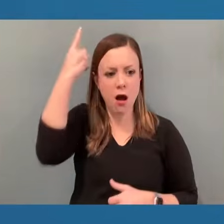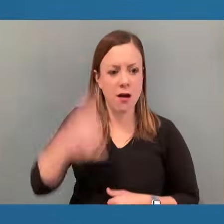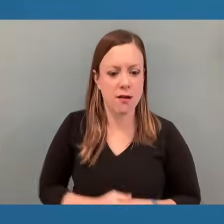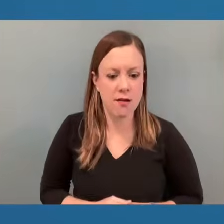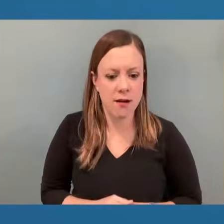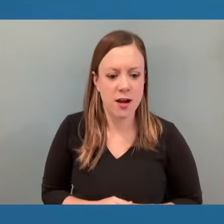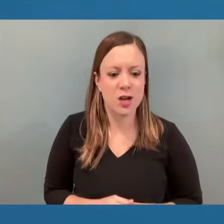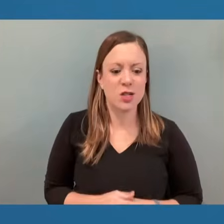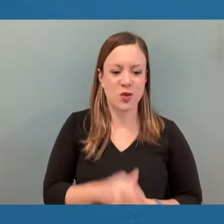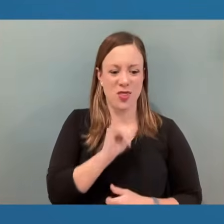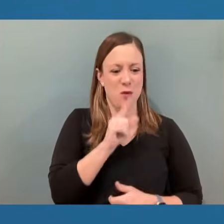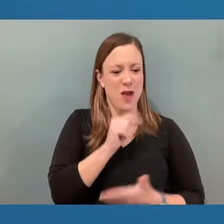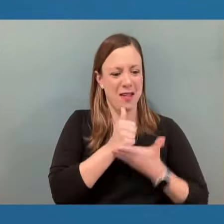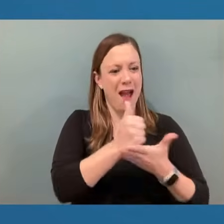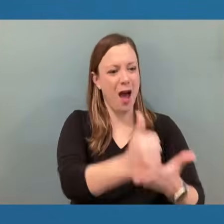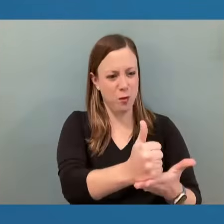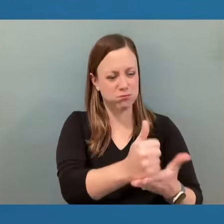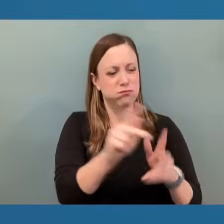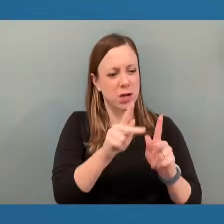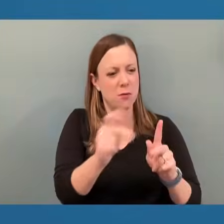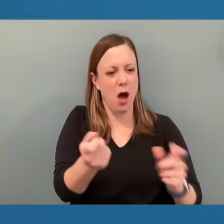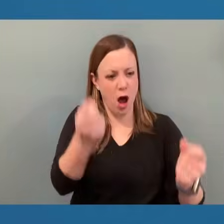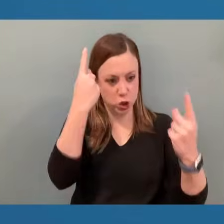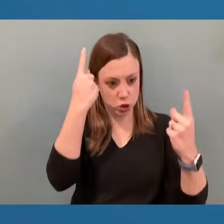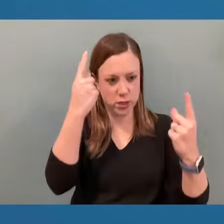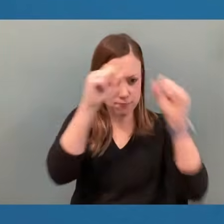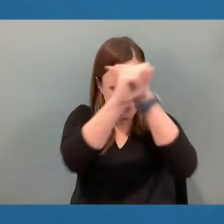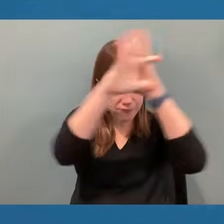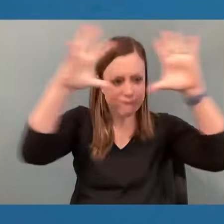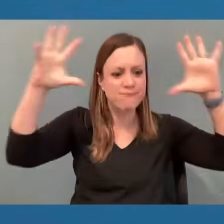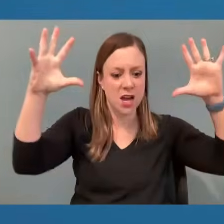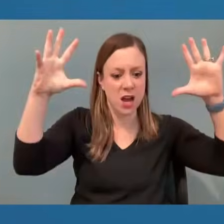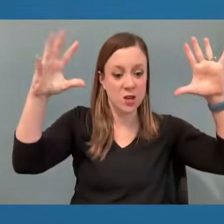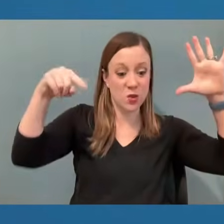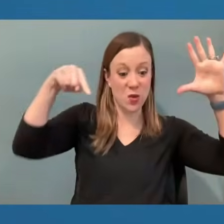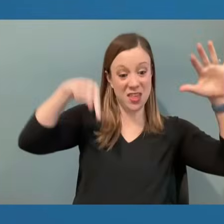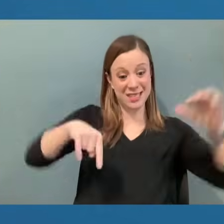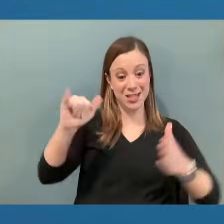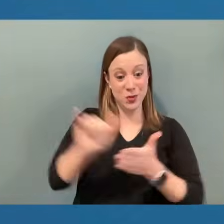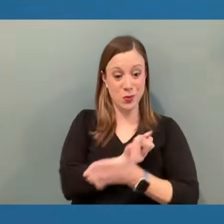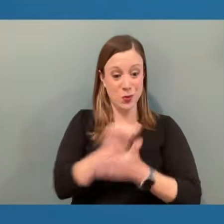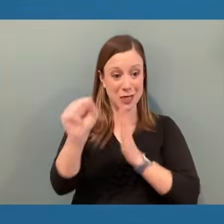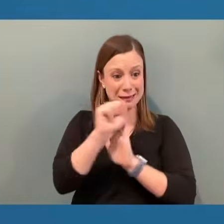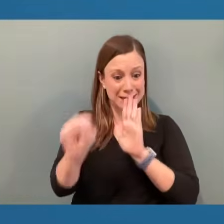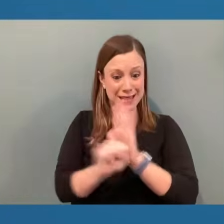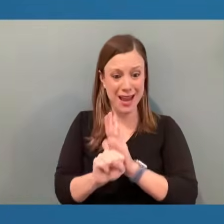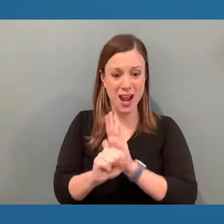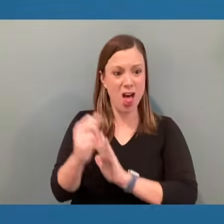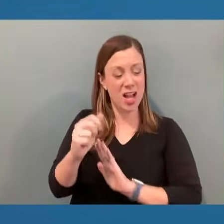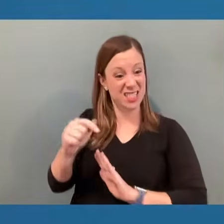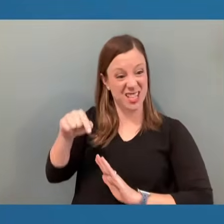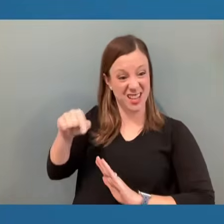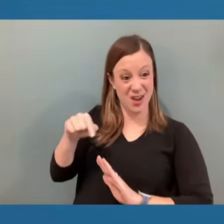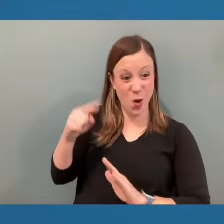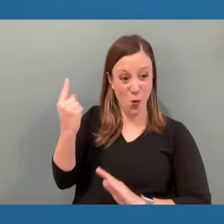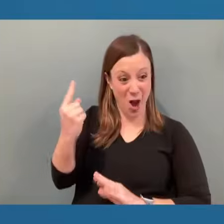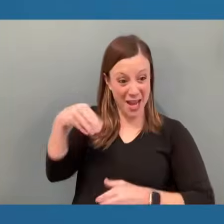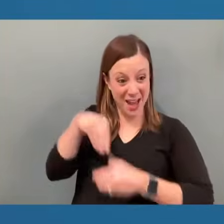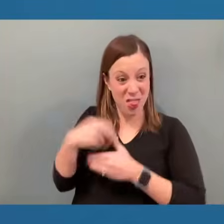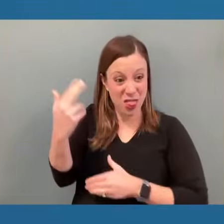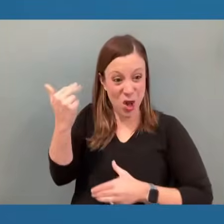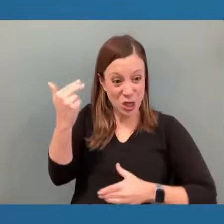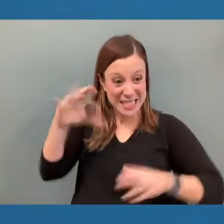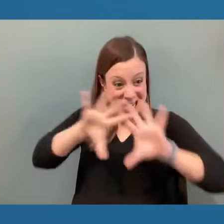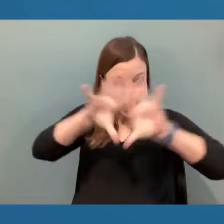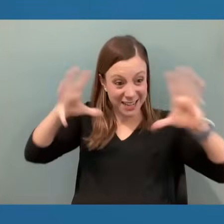Columbia, to have end-of-life choices for people who have been given a terminal diagnosis of